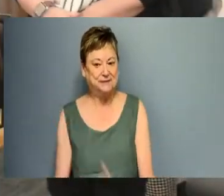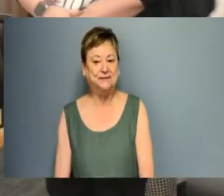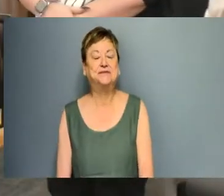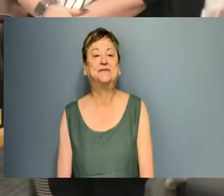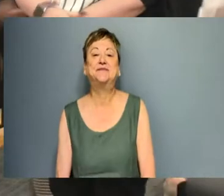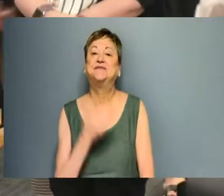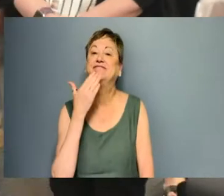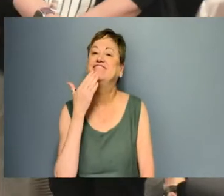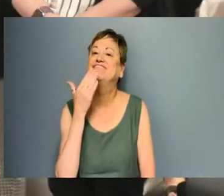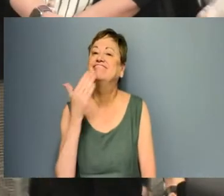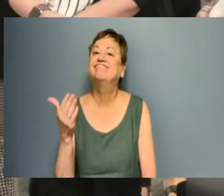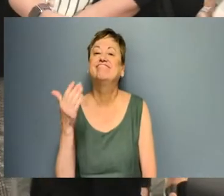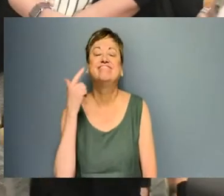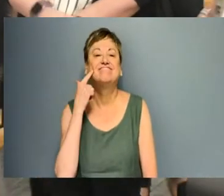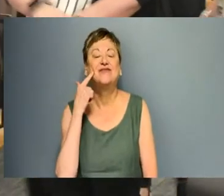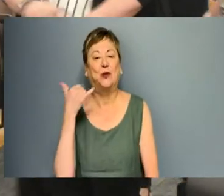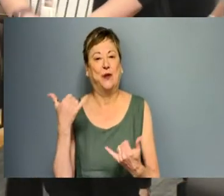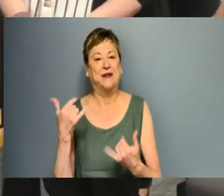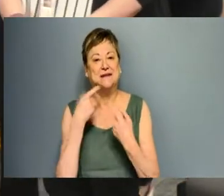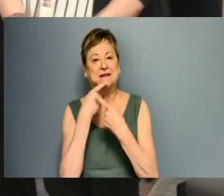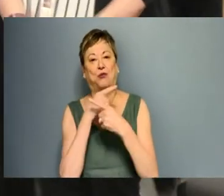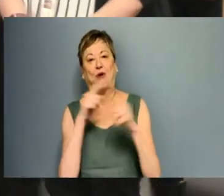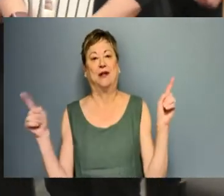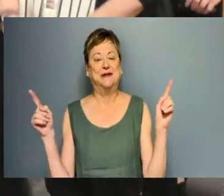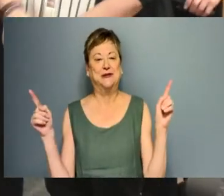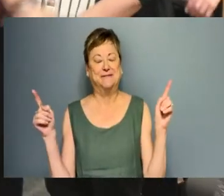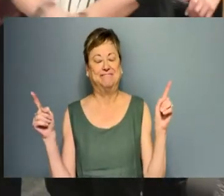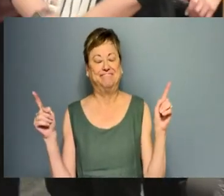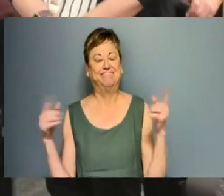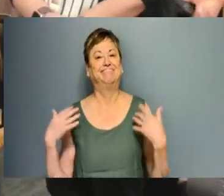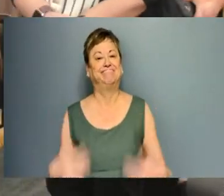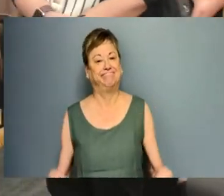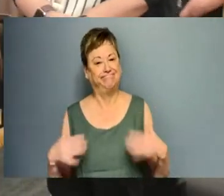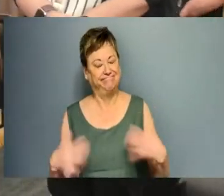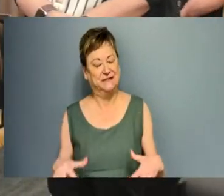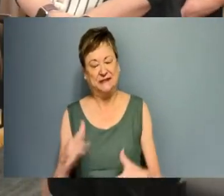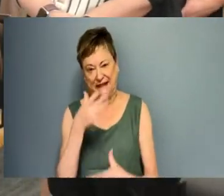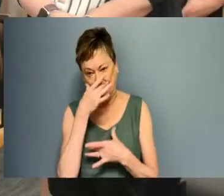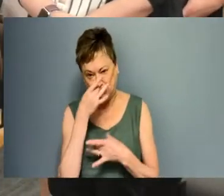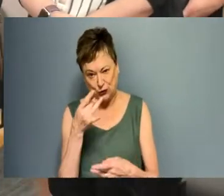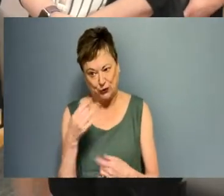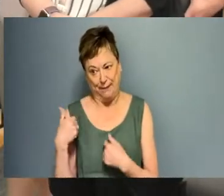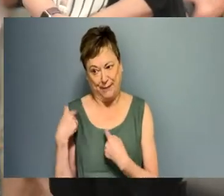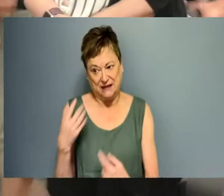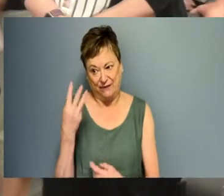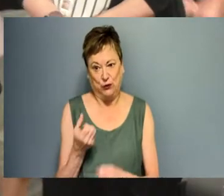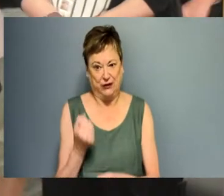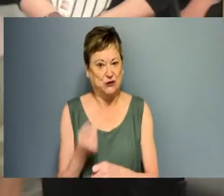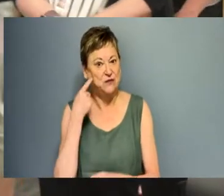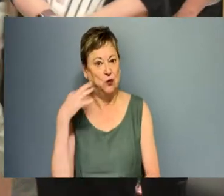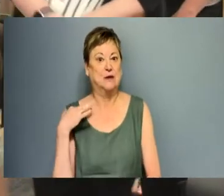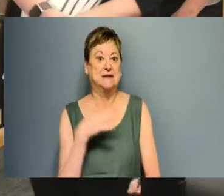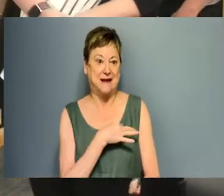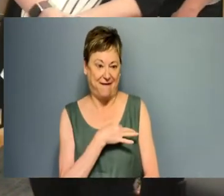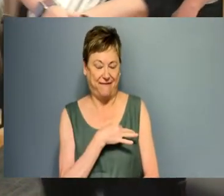Thank you so much for this proclamation. It has been an interesting couple of years for our staff